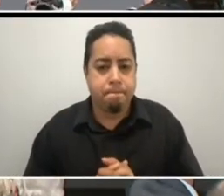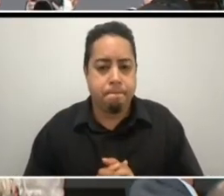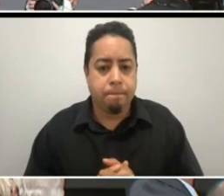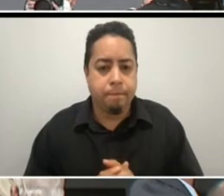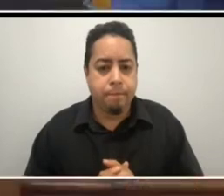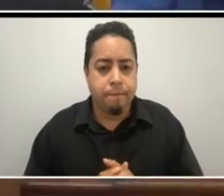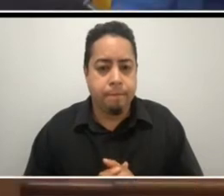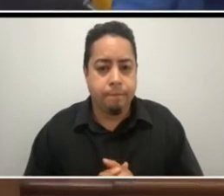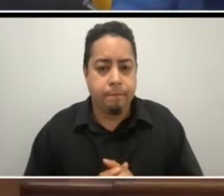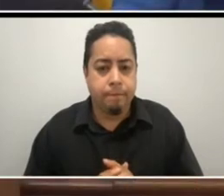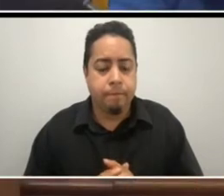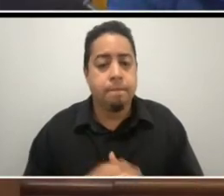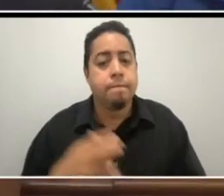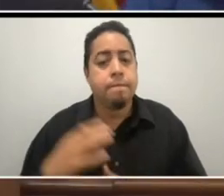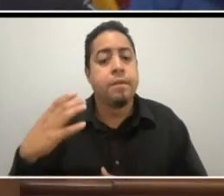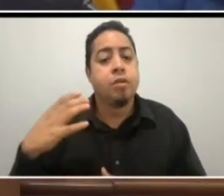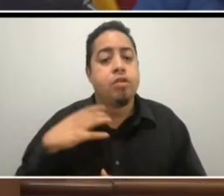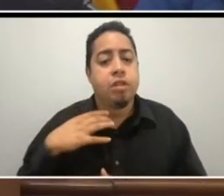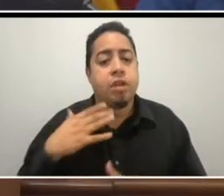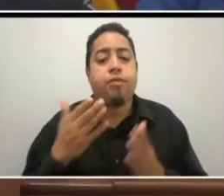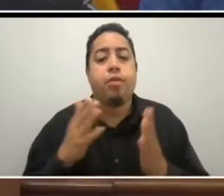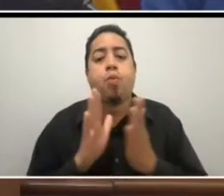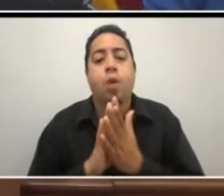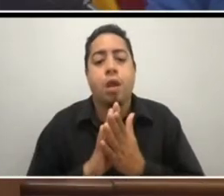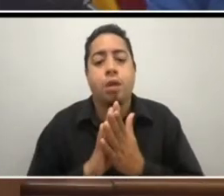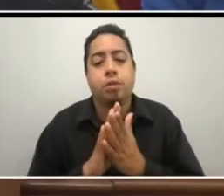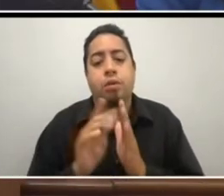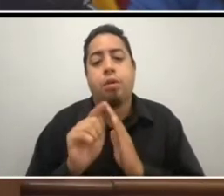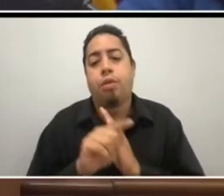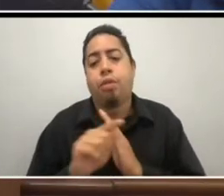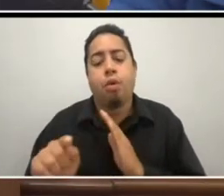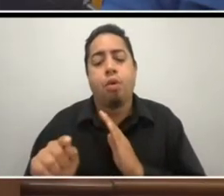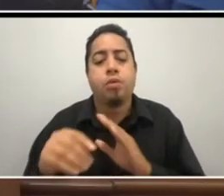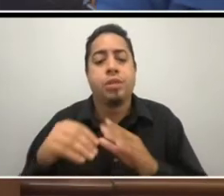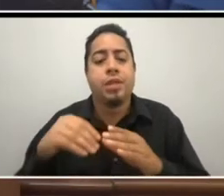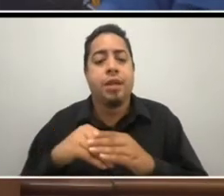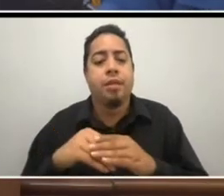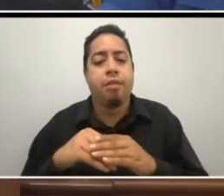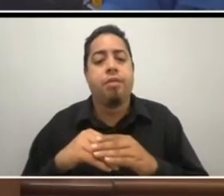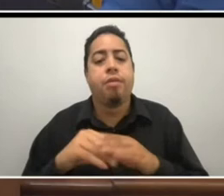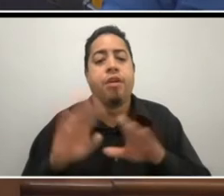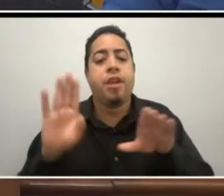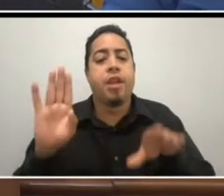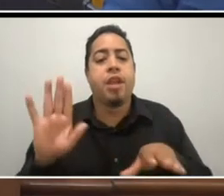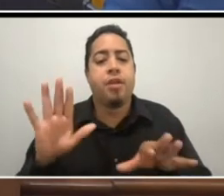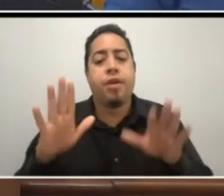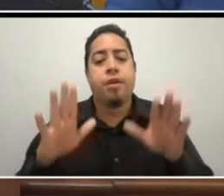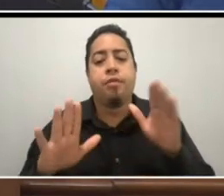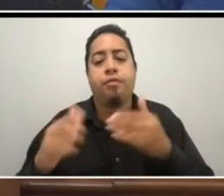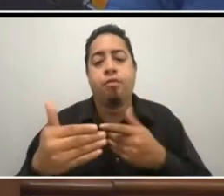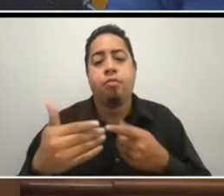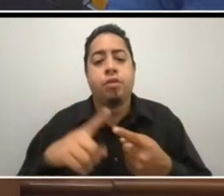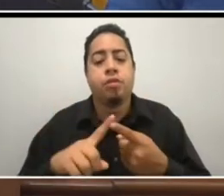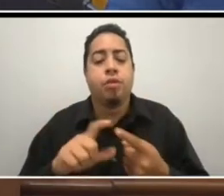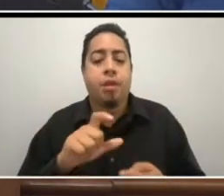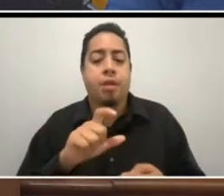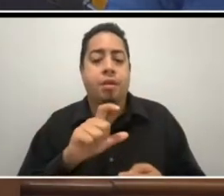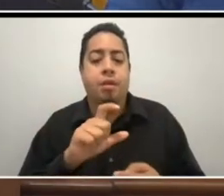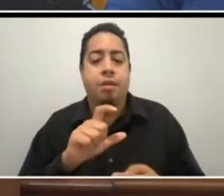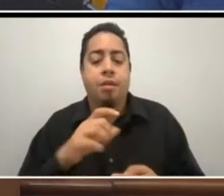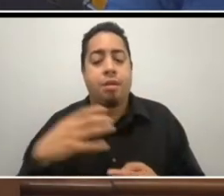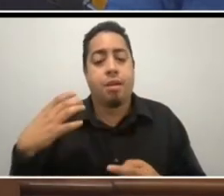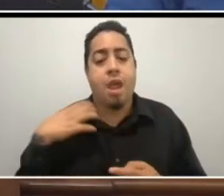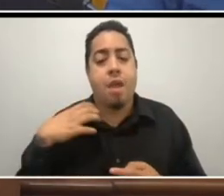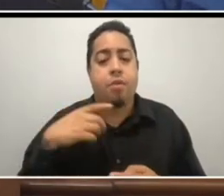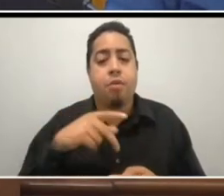The chair requests that those in the hearing room remain seated until the Capitol Police have escorted members and